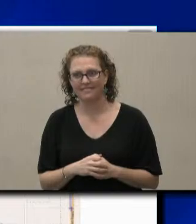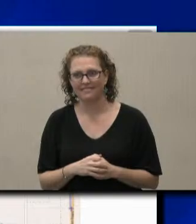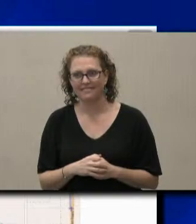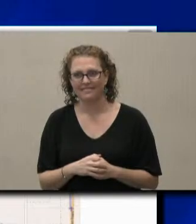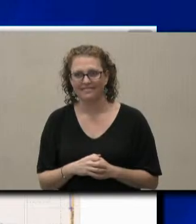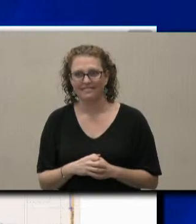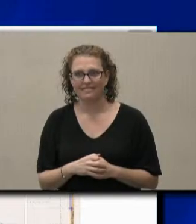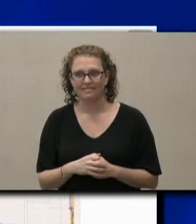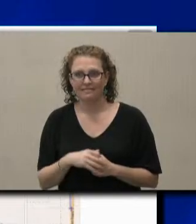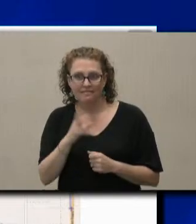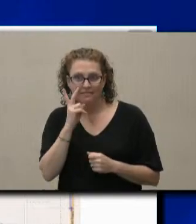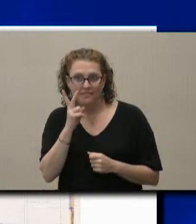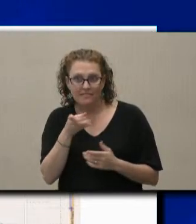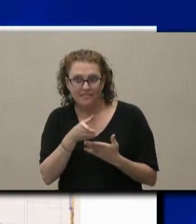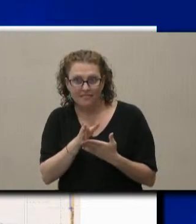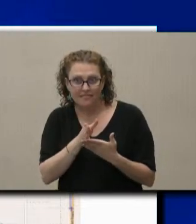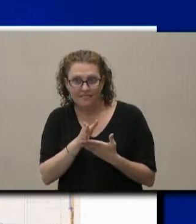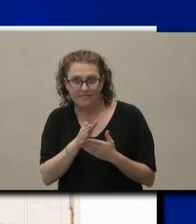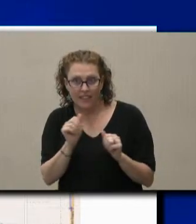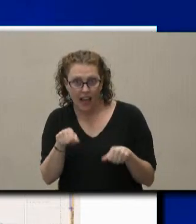Okay, can you see that map okay?